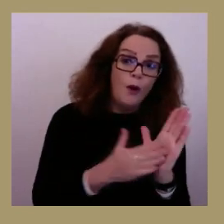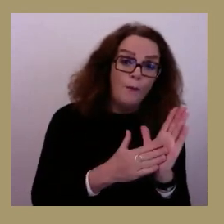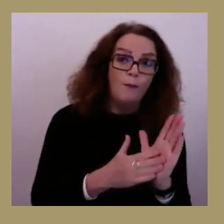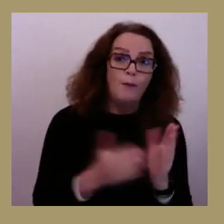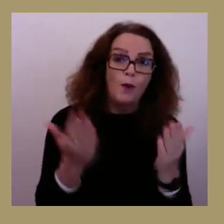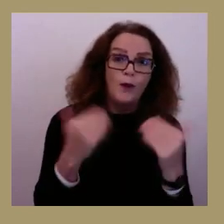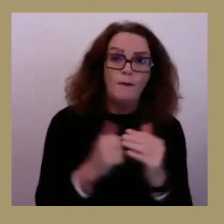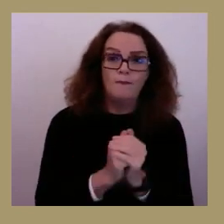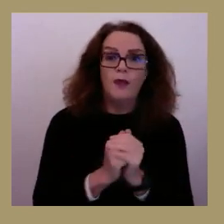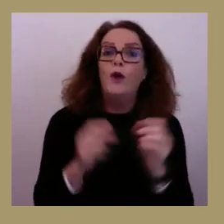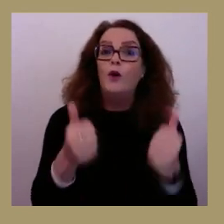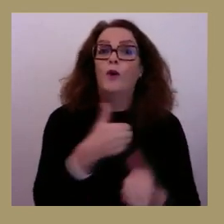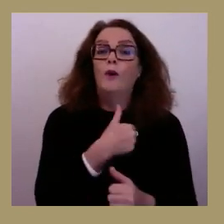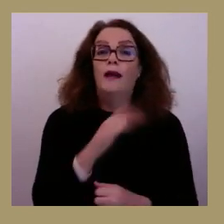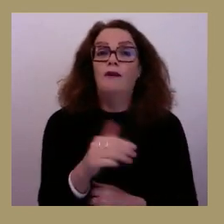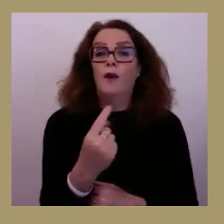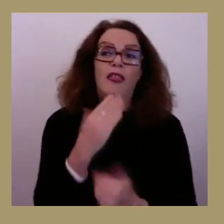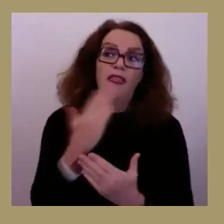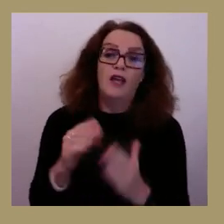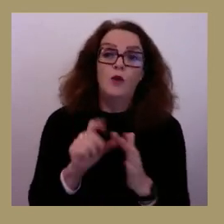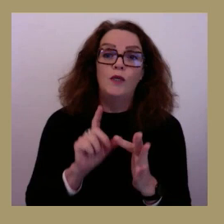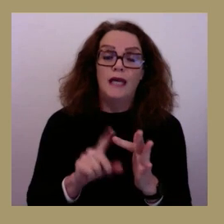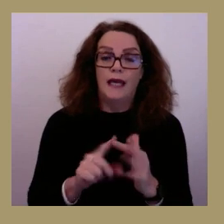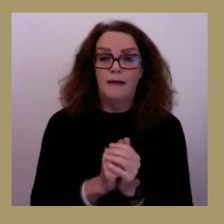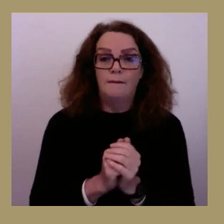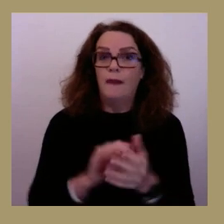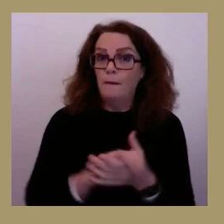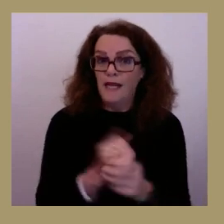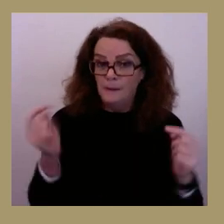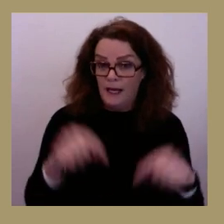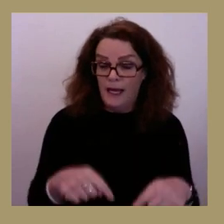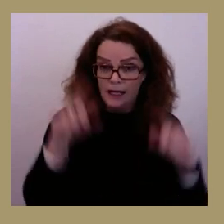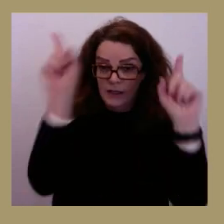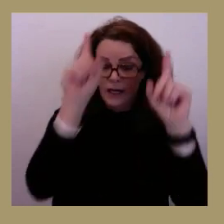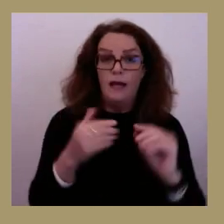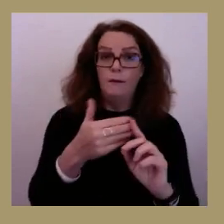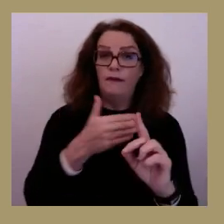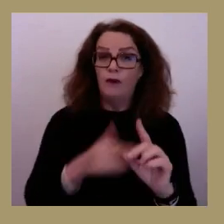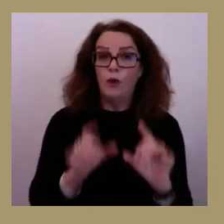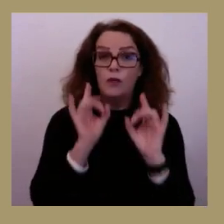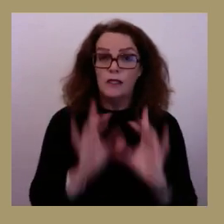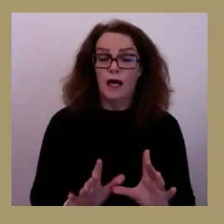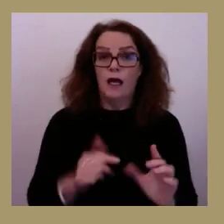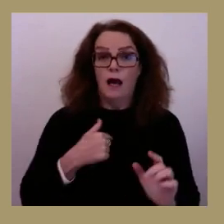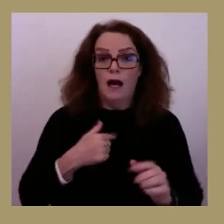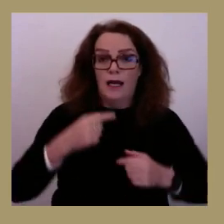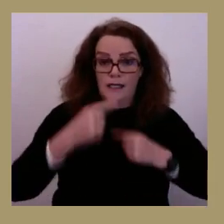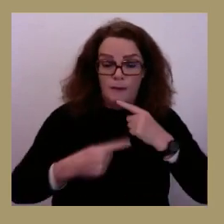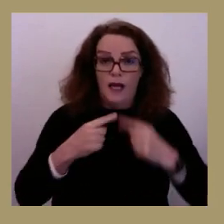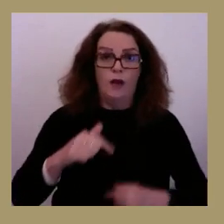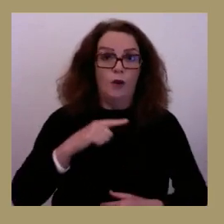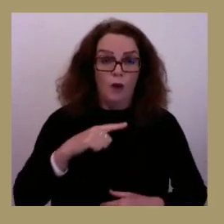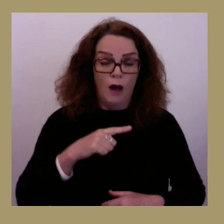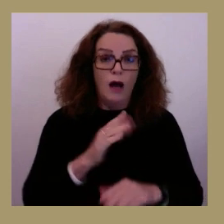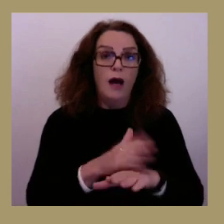Good morning, everybody. Thank you, Dee. A pleasure to be with everybody today. Before we start, let me explain why creating a Service